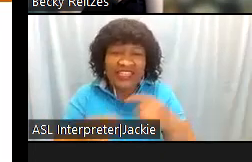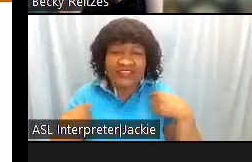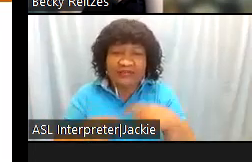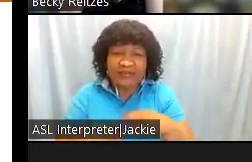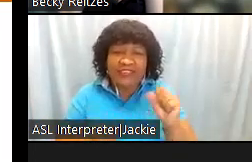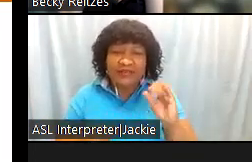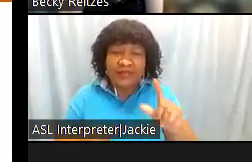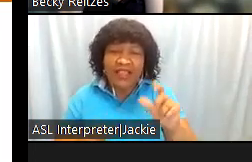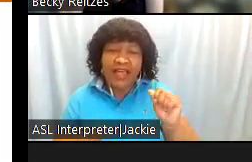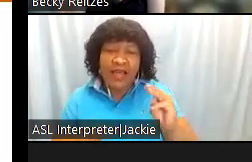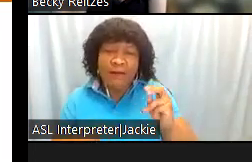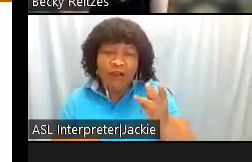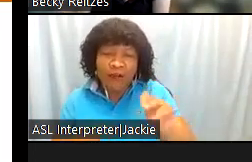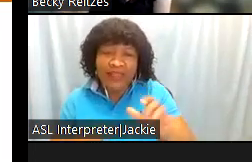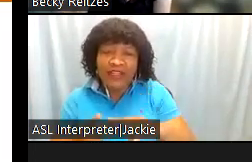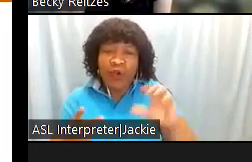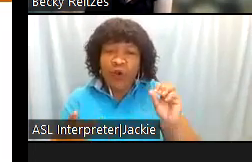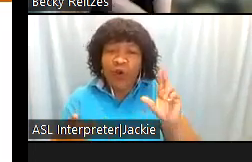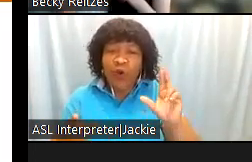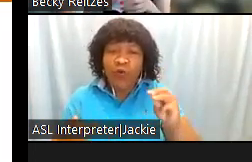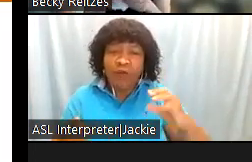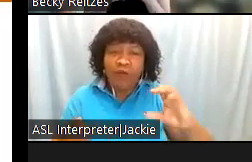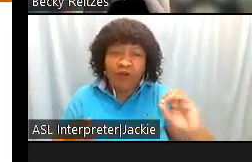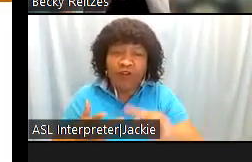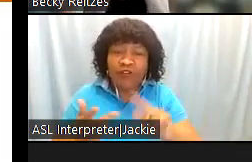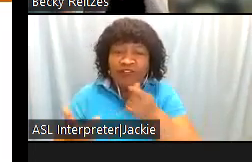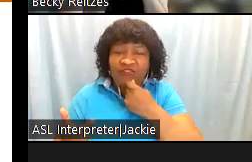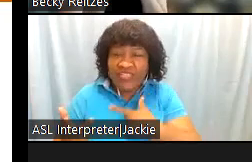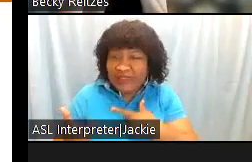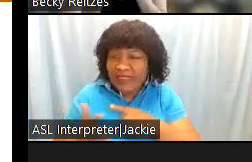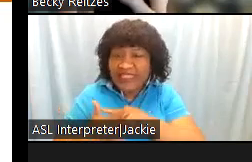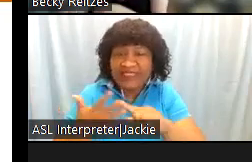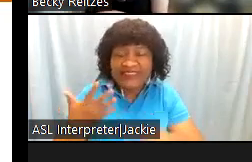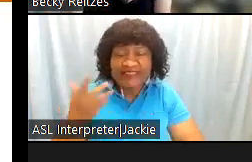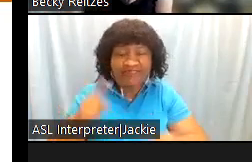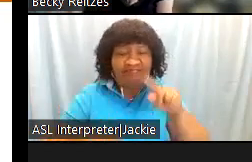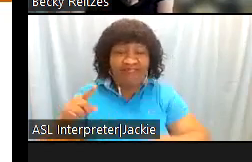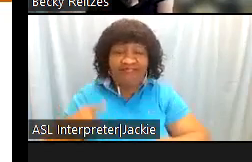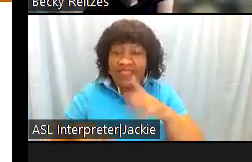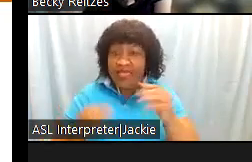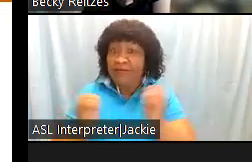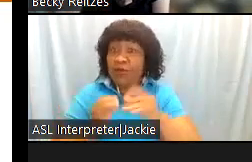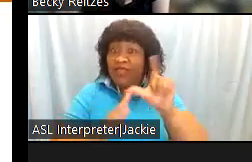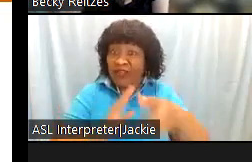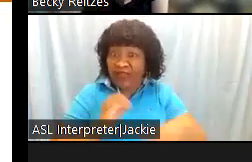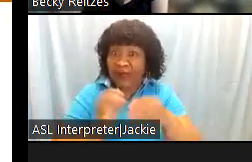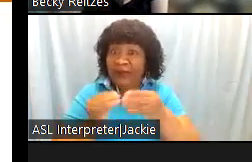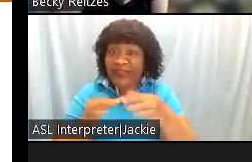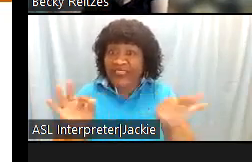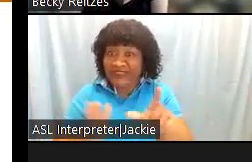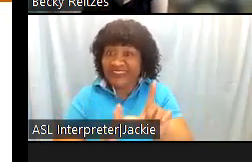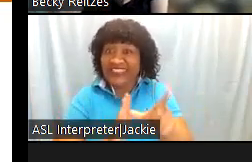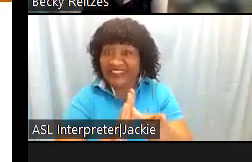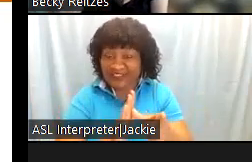Oromo, Russian, Somali, Spanish, Vietnamese, and there may be more to come.